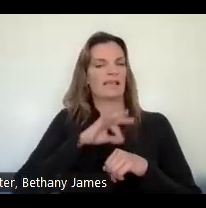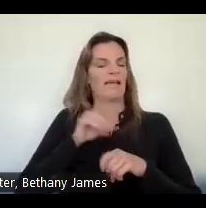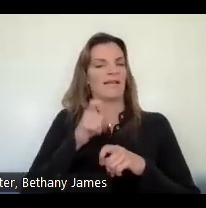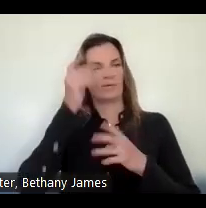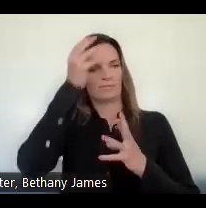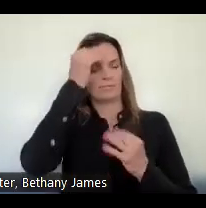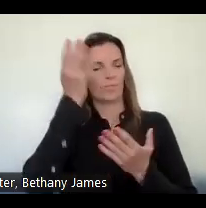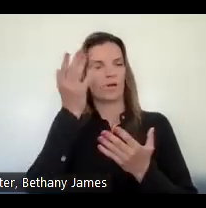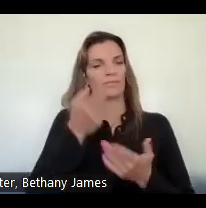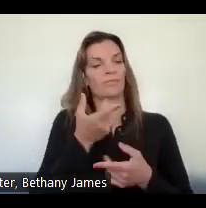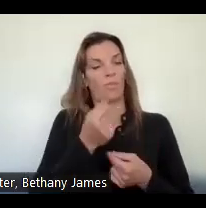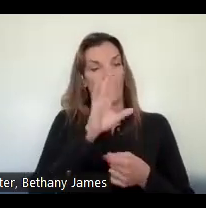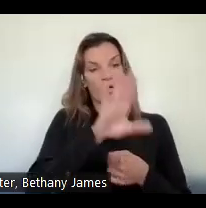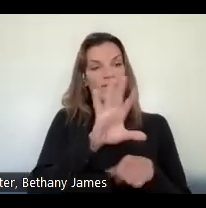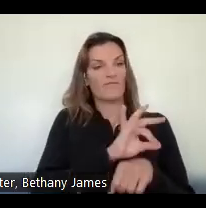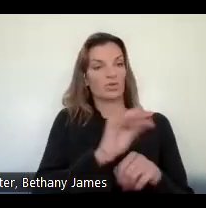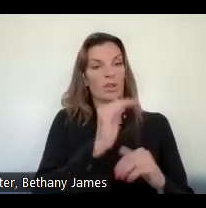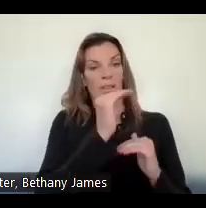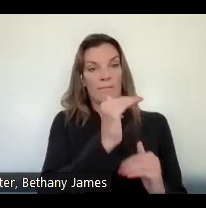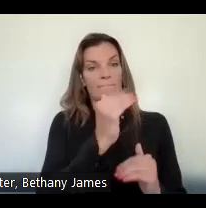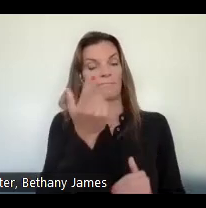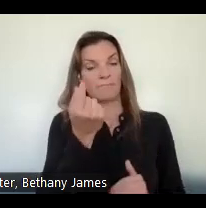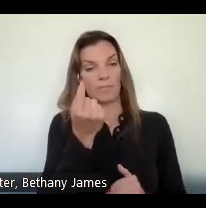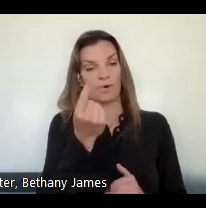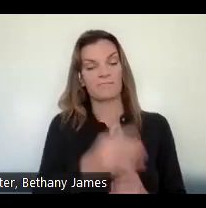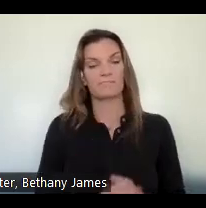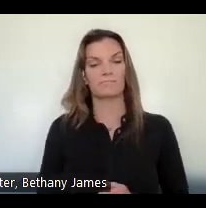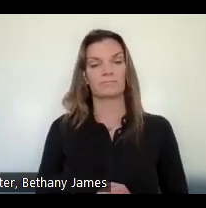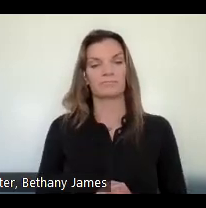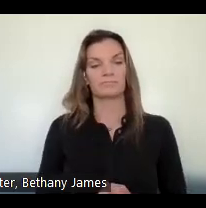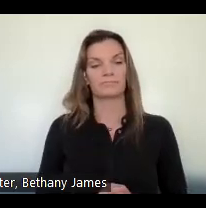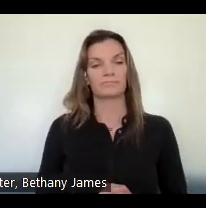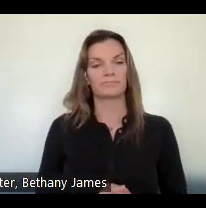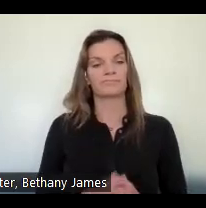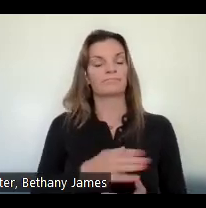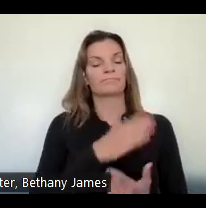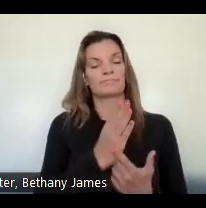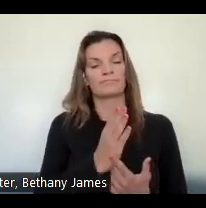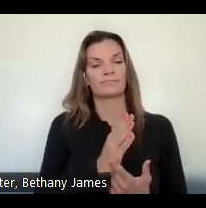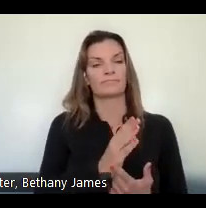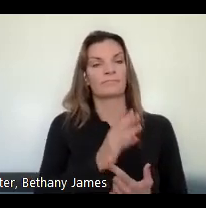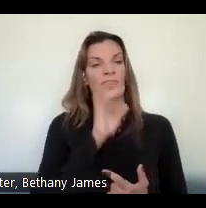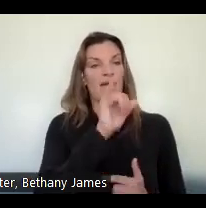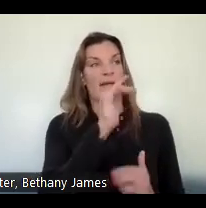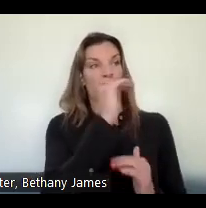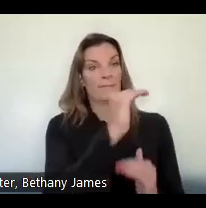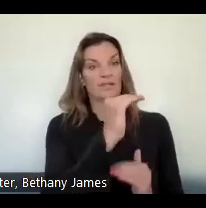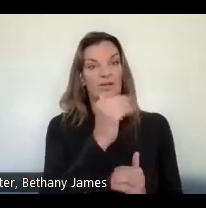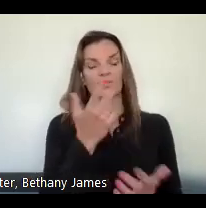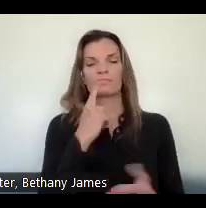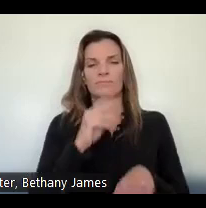are, what functional limitations is the employee experiencing? How do these limitations affect the employee and their